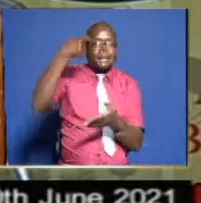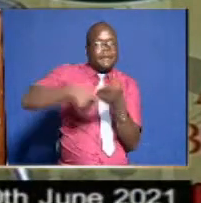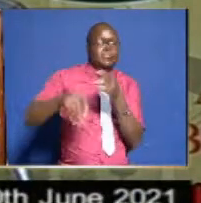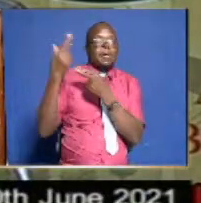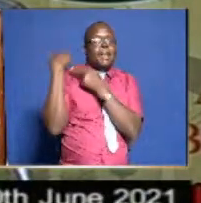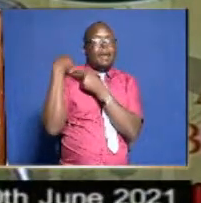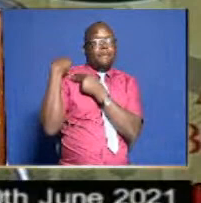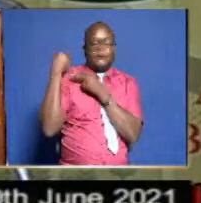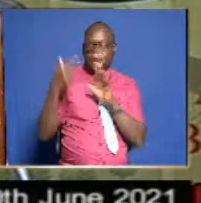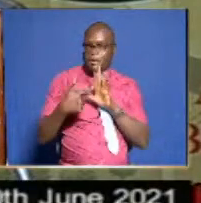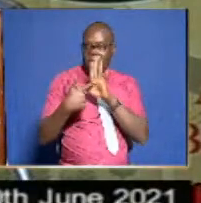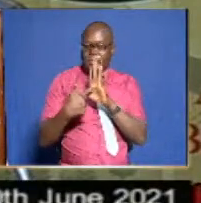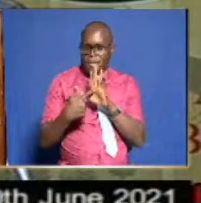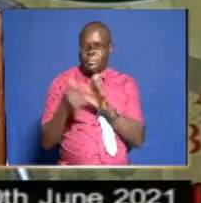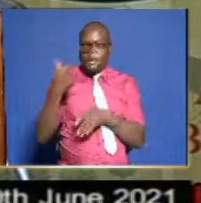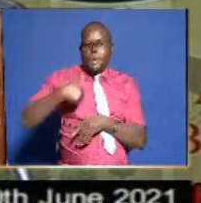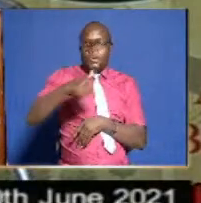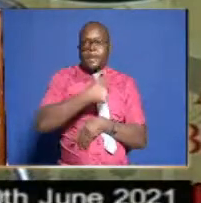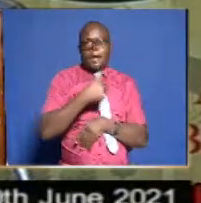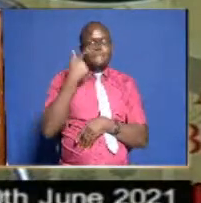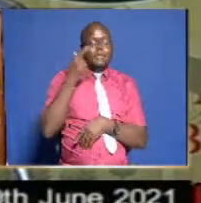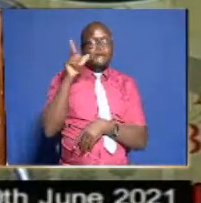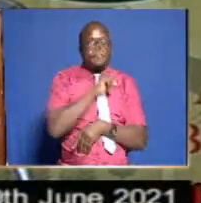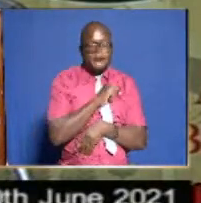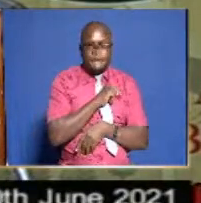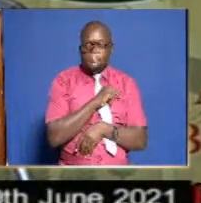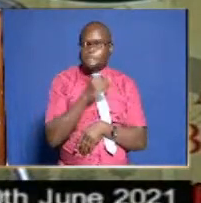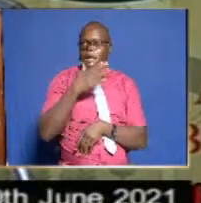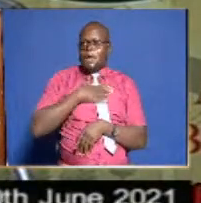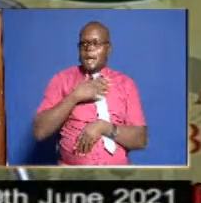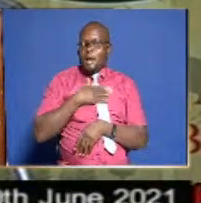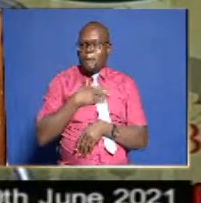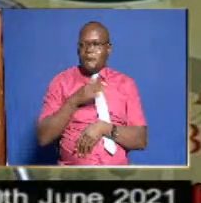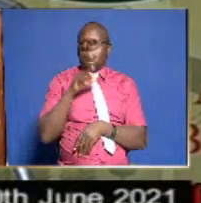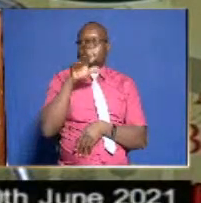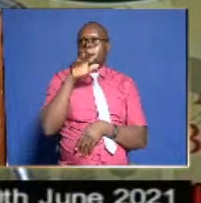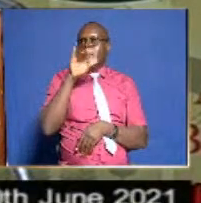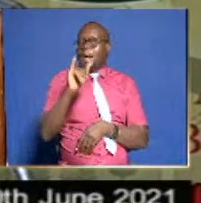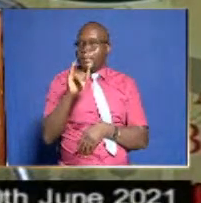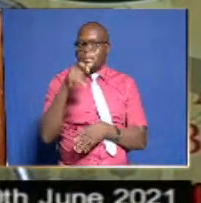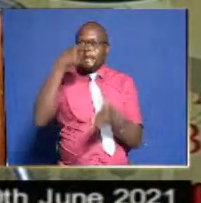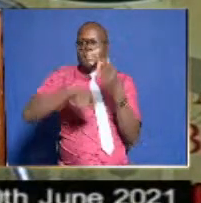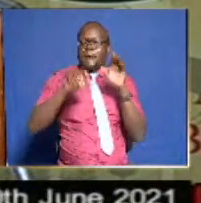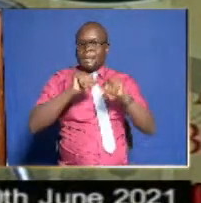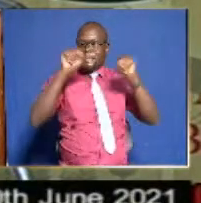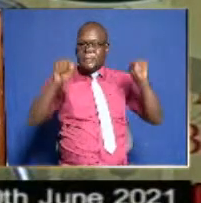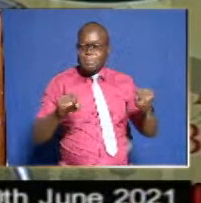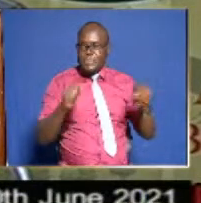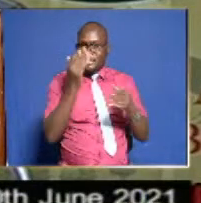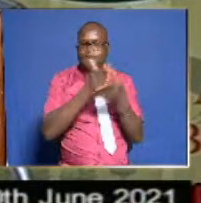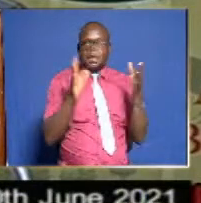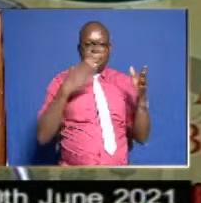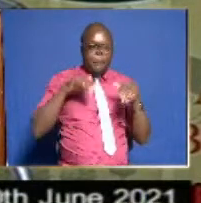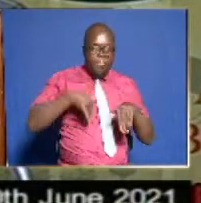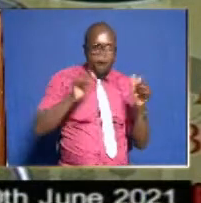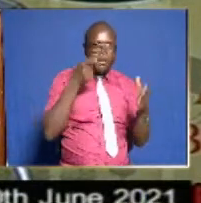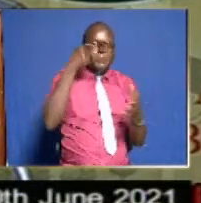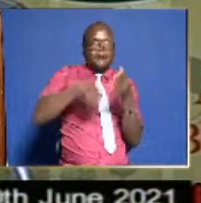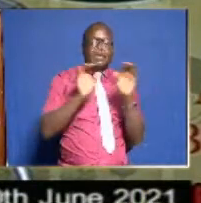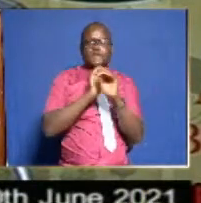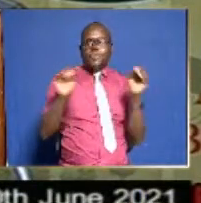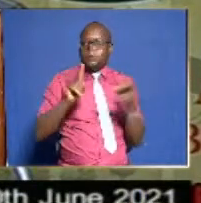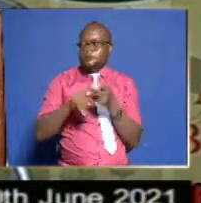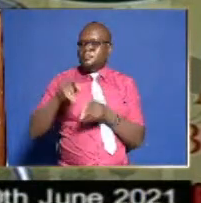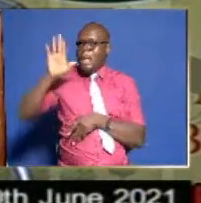For example, we have noted in our iTax system perennial non-compliant taxpayers,